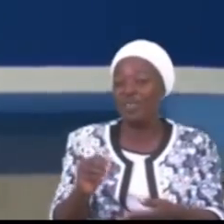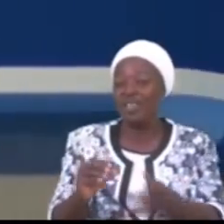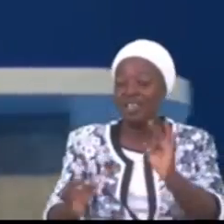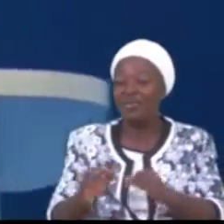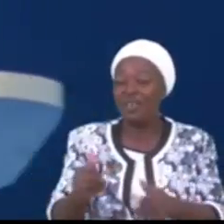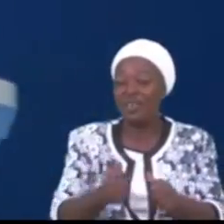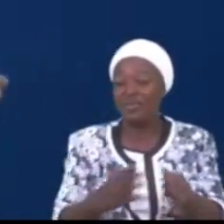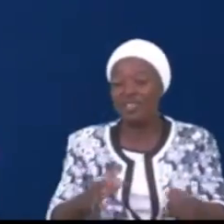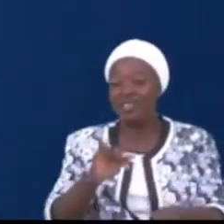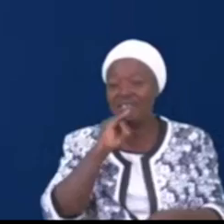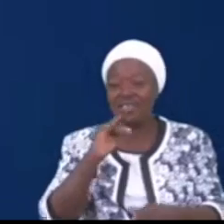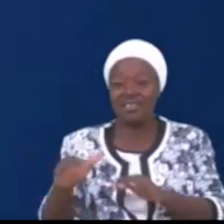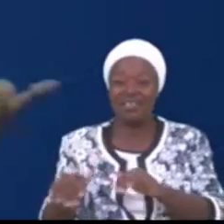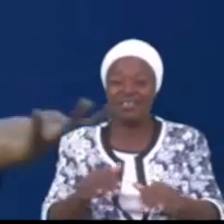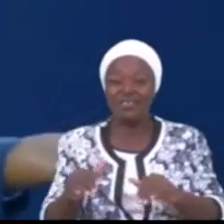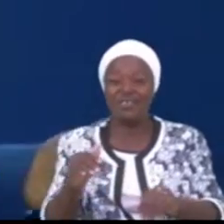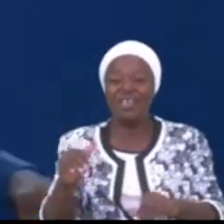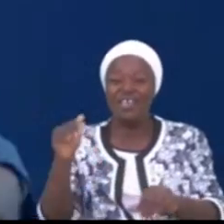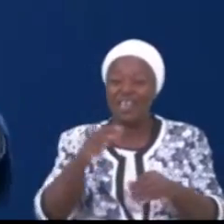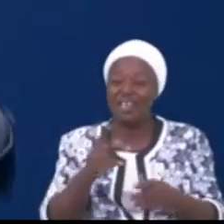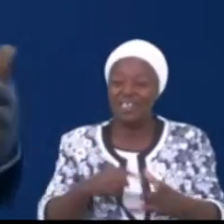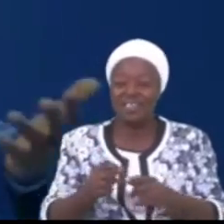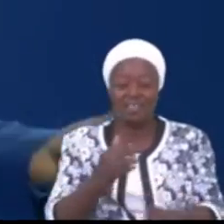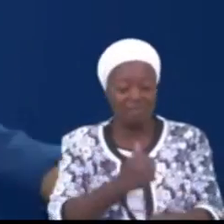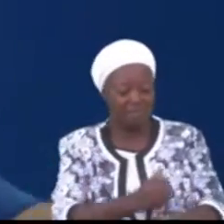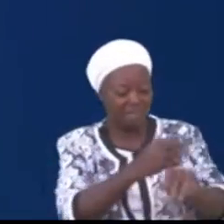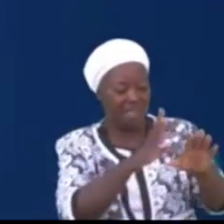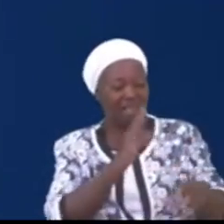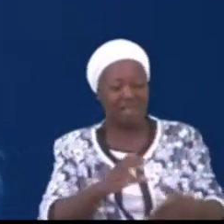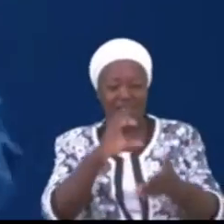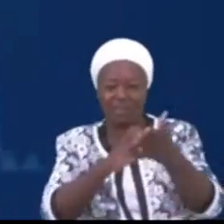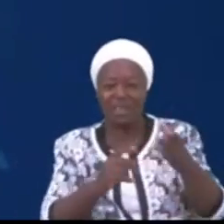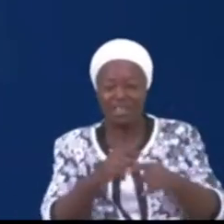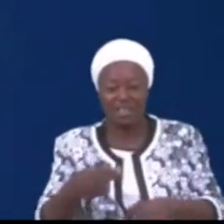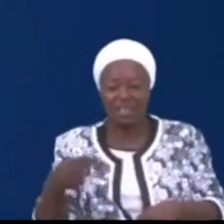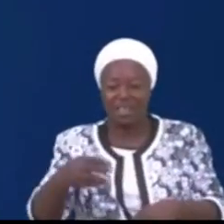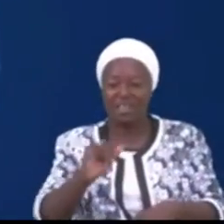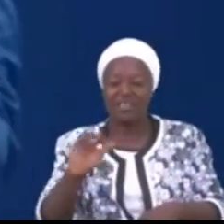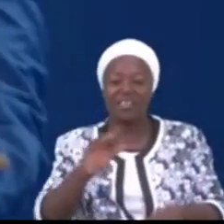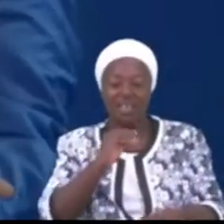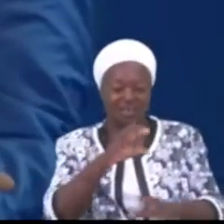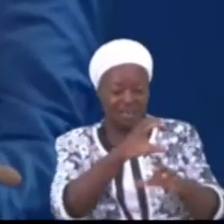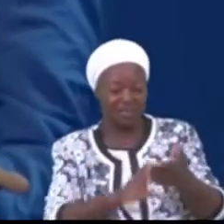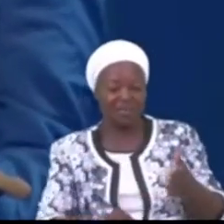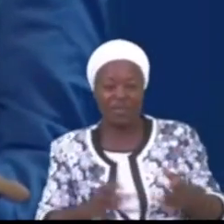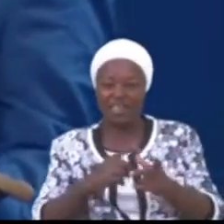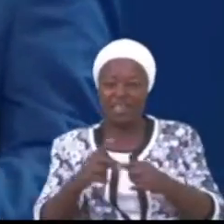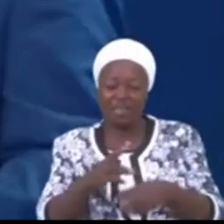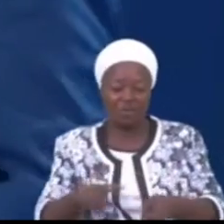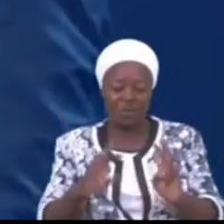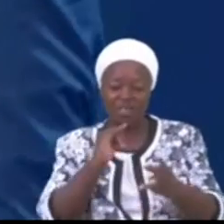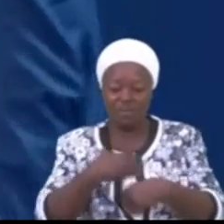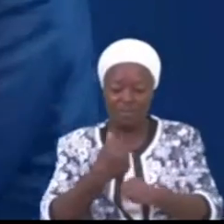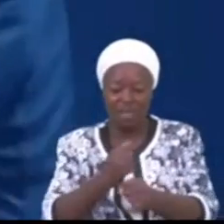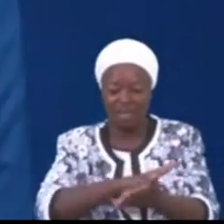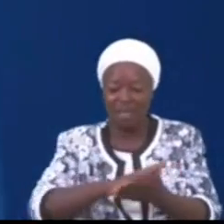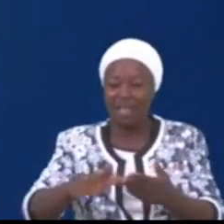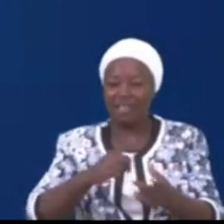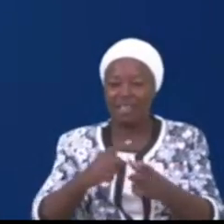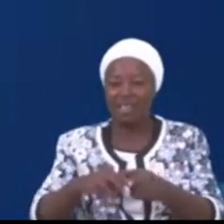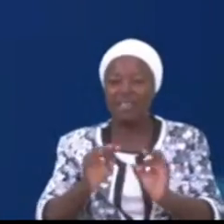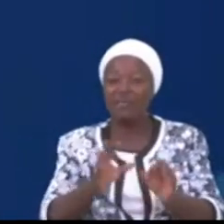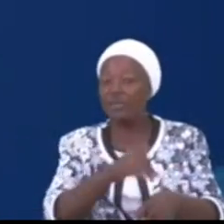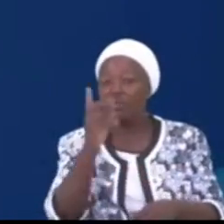is done, if the mountains are removed, if the hills are removed, if the way is made clear, if anyone does